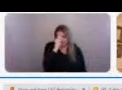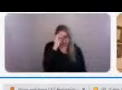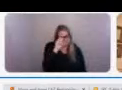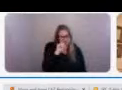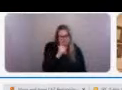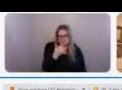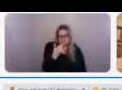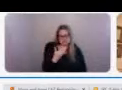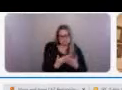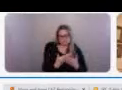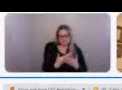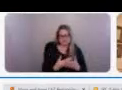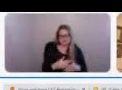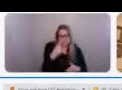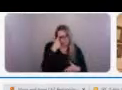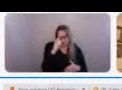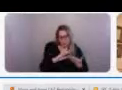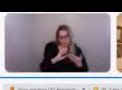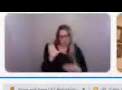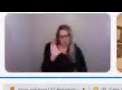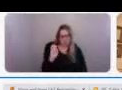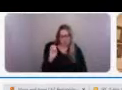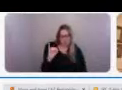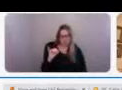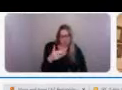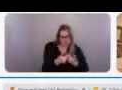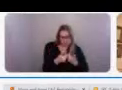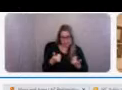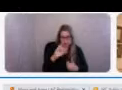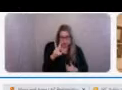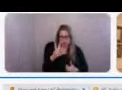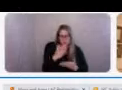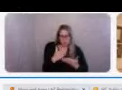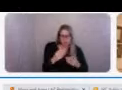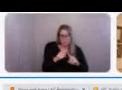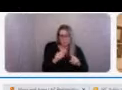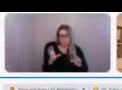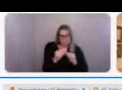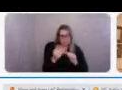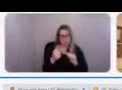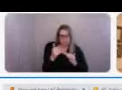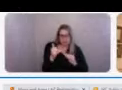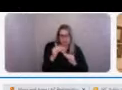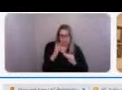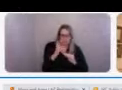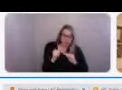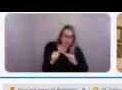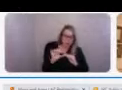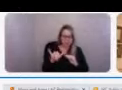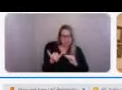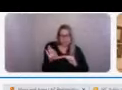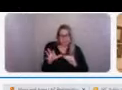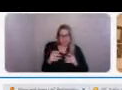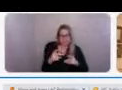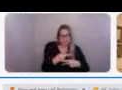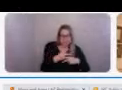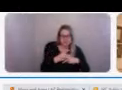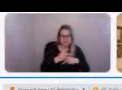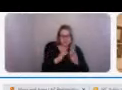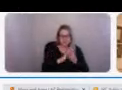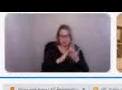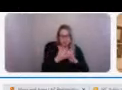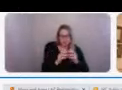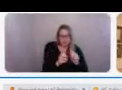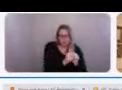community community's interest i can understand splitting it into two pieces but no more than that please keep our community whole in a single